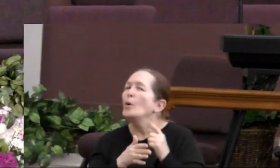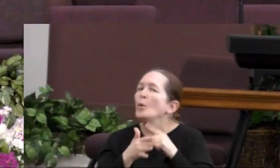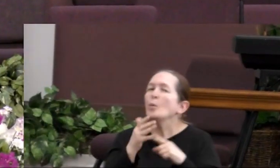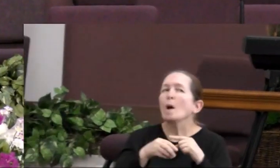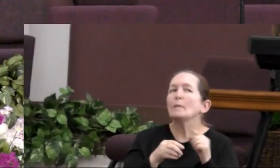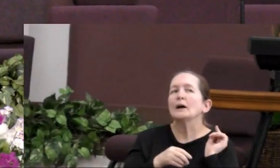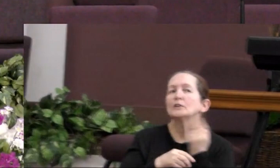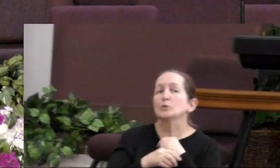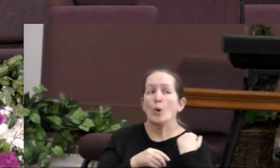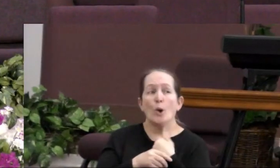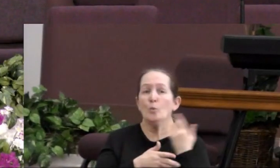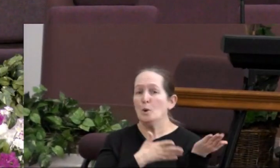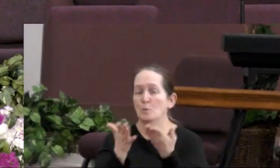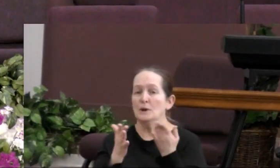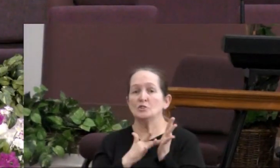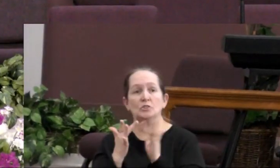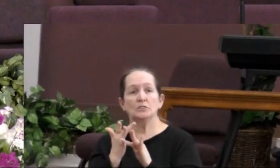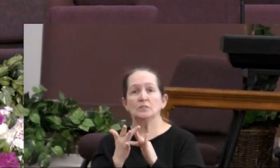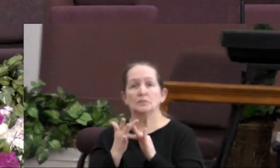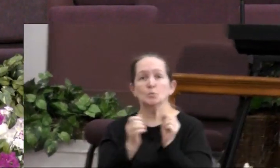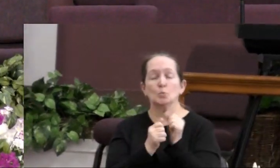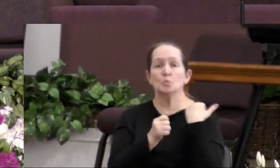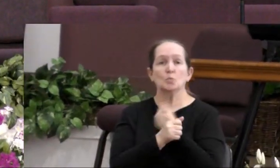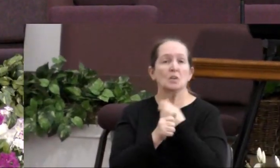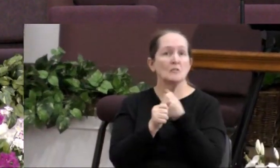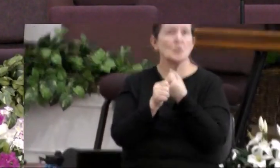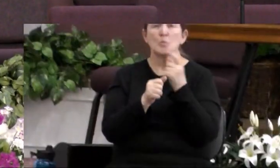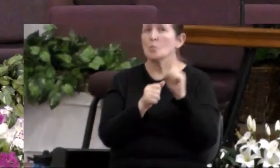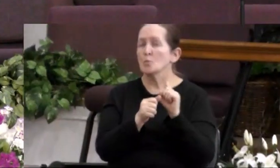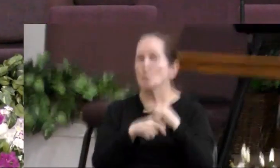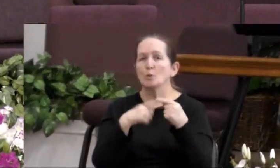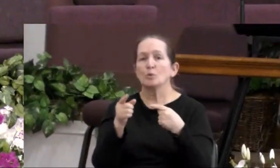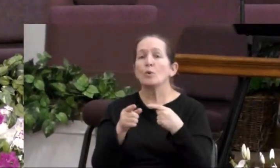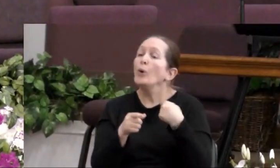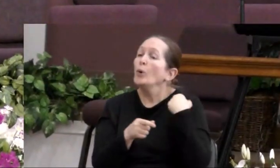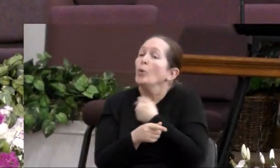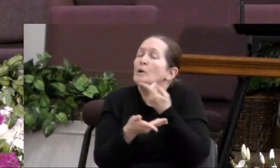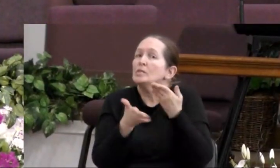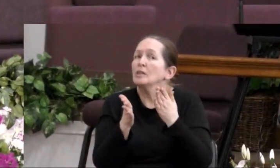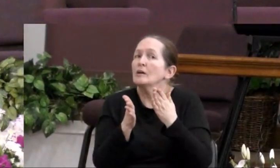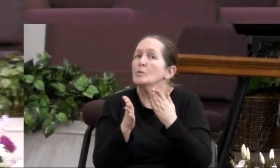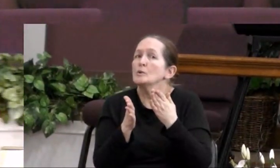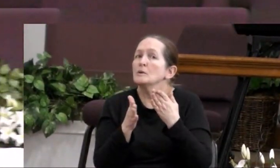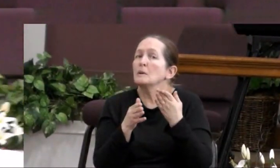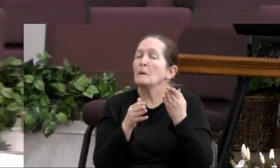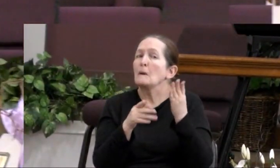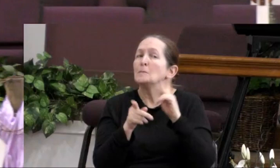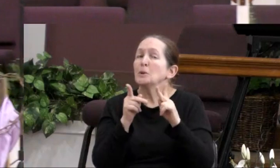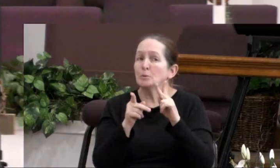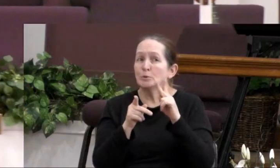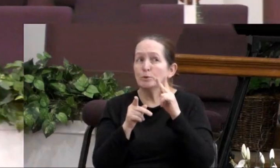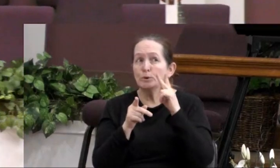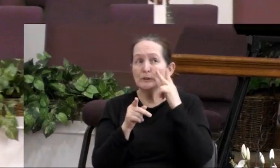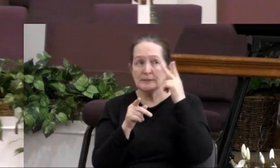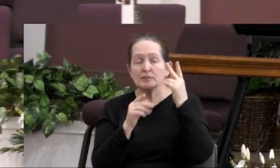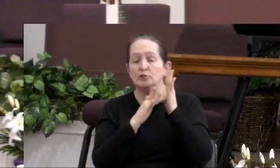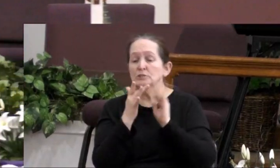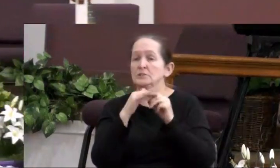Are we taking Jesus everywhere we go? Are we allowing people to see Jesus in our